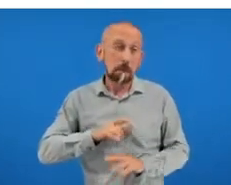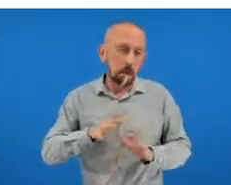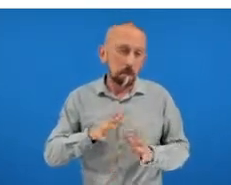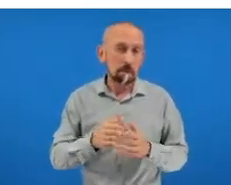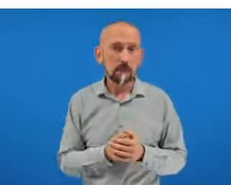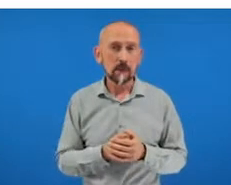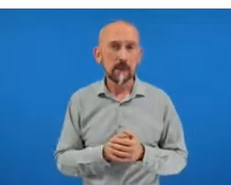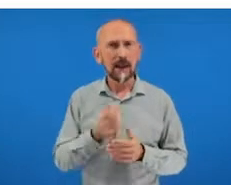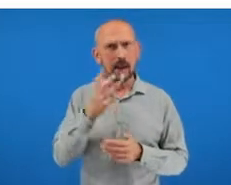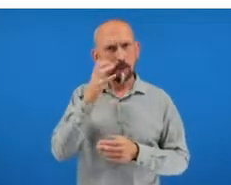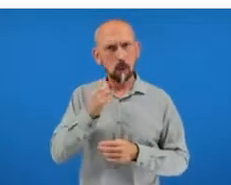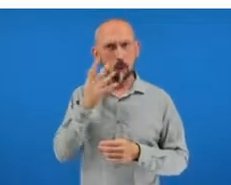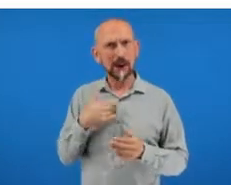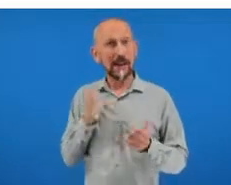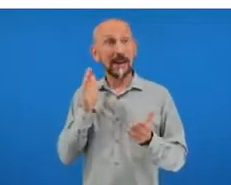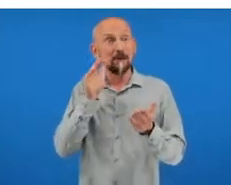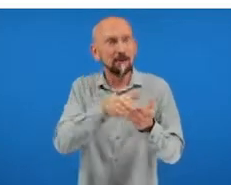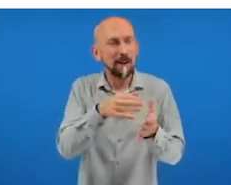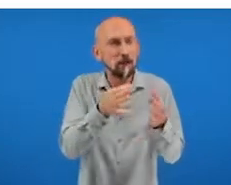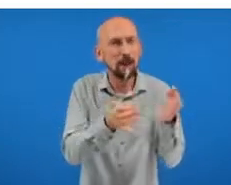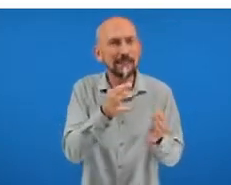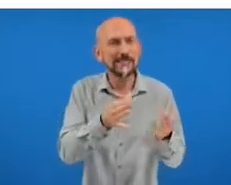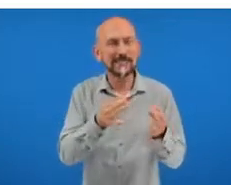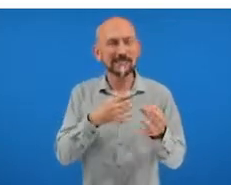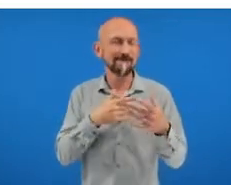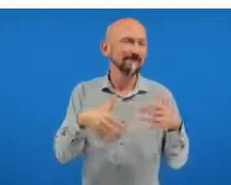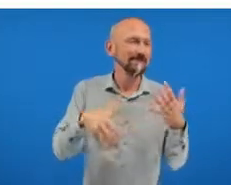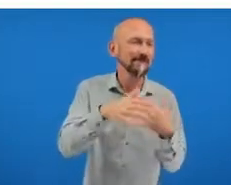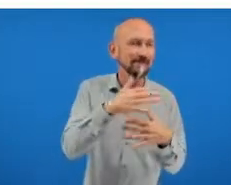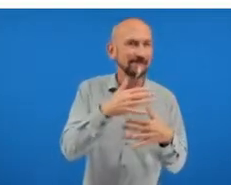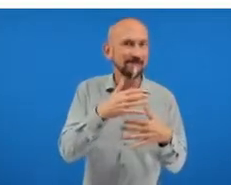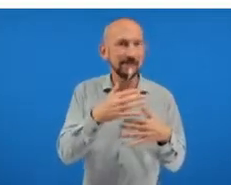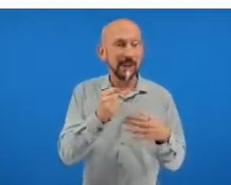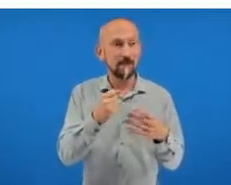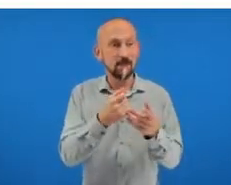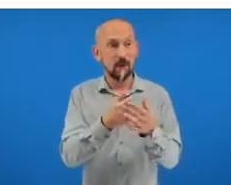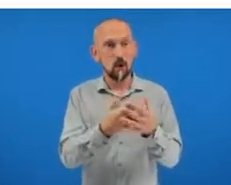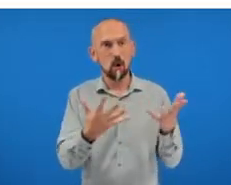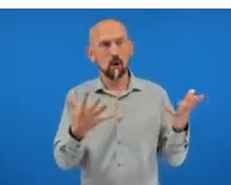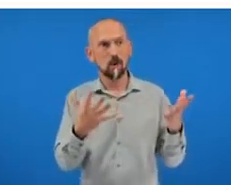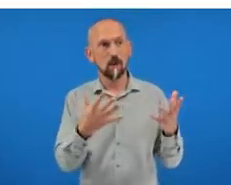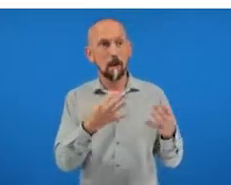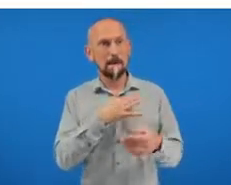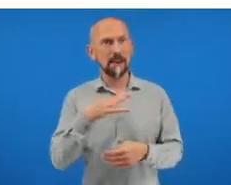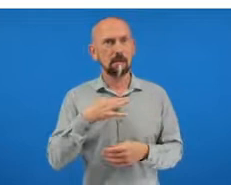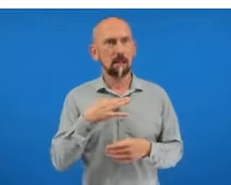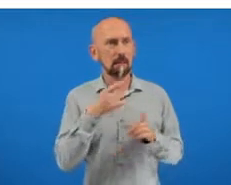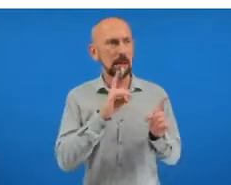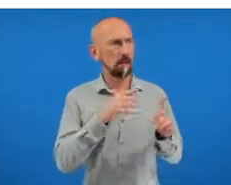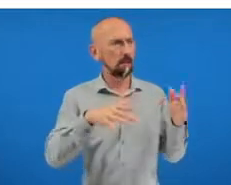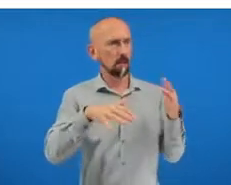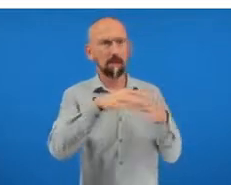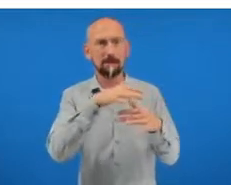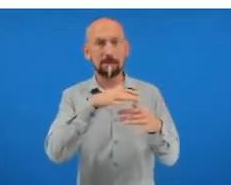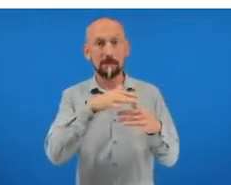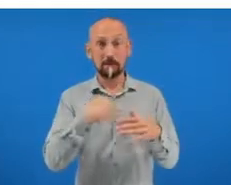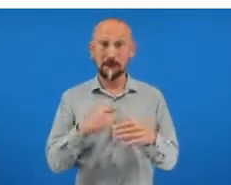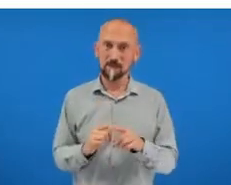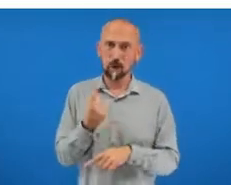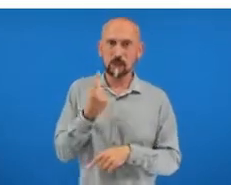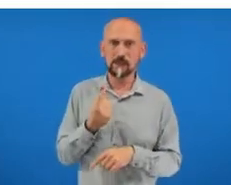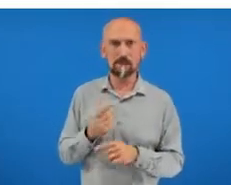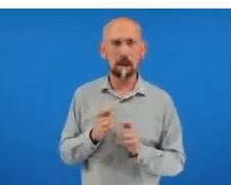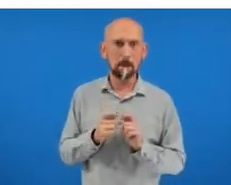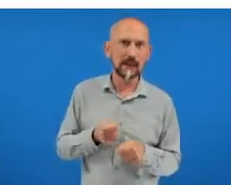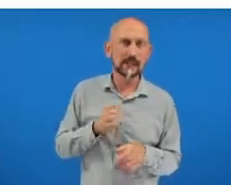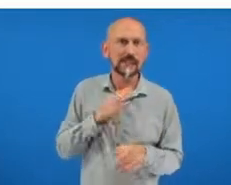by medics and the first applied psychologists. But I think what we need to do is have a mentoring process